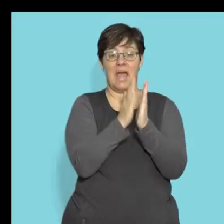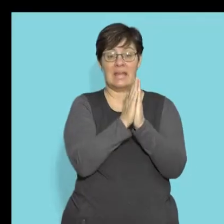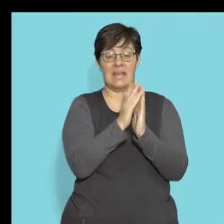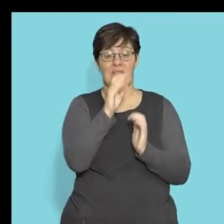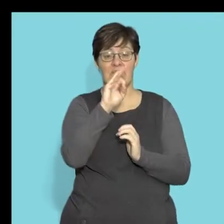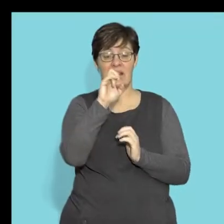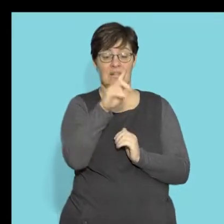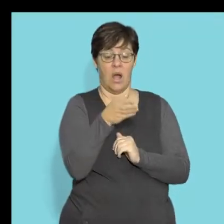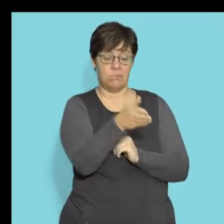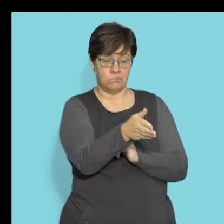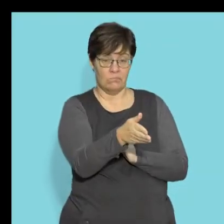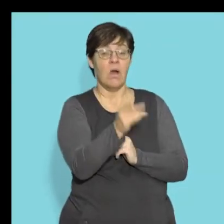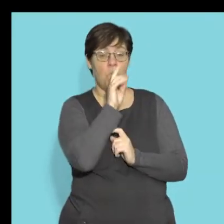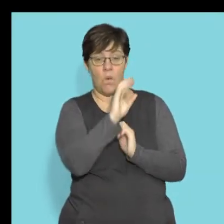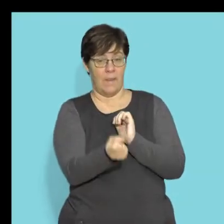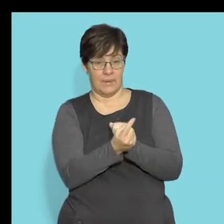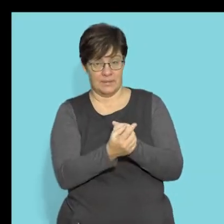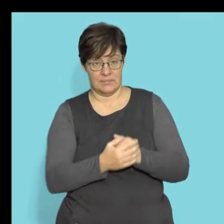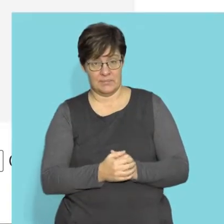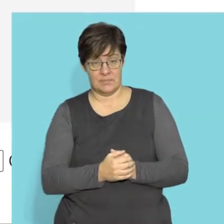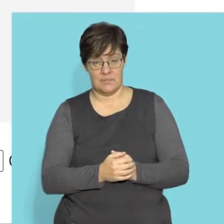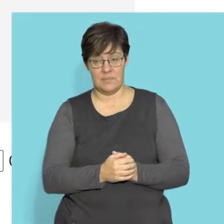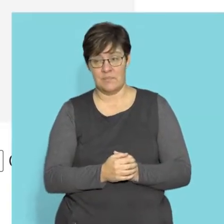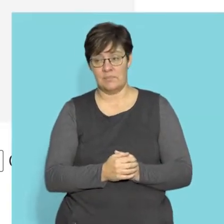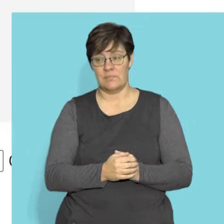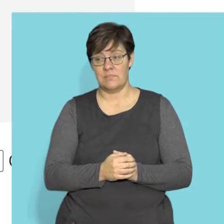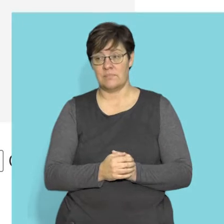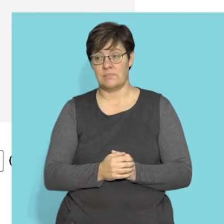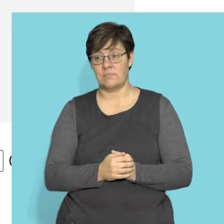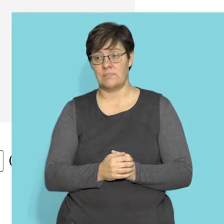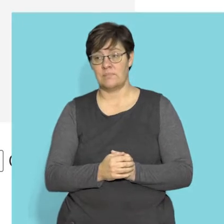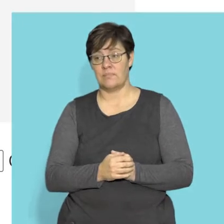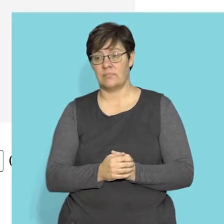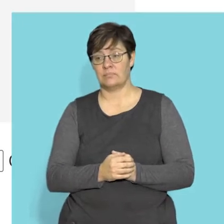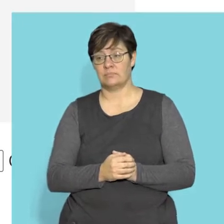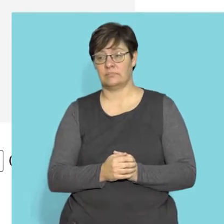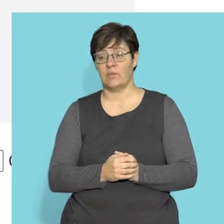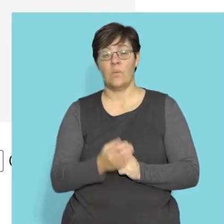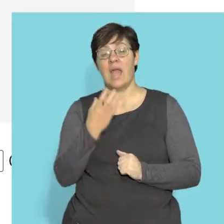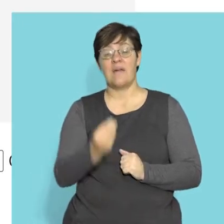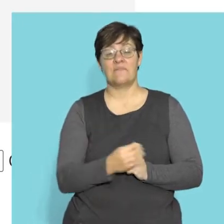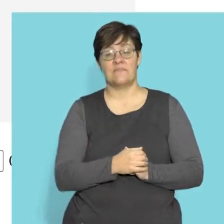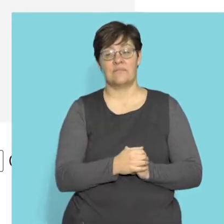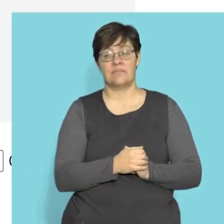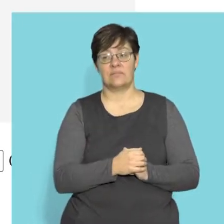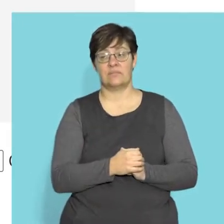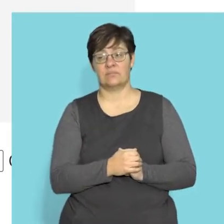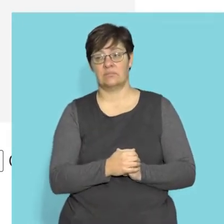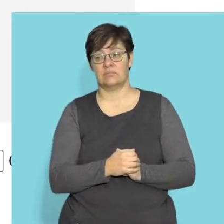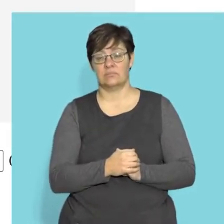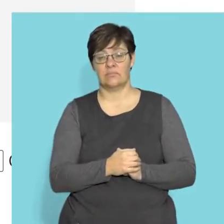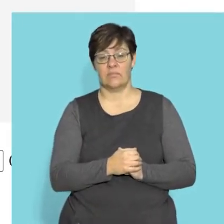field. So let's go and have a look at this. And you'll see here we've got